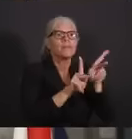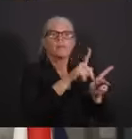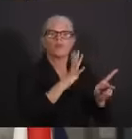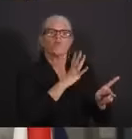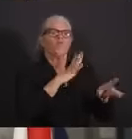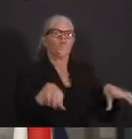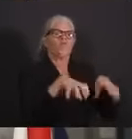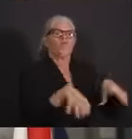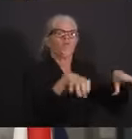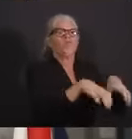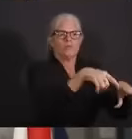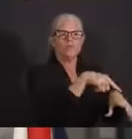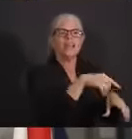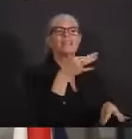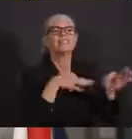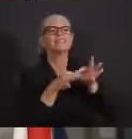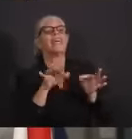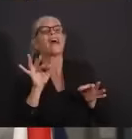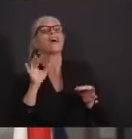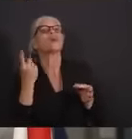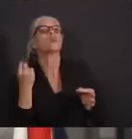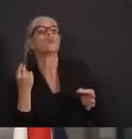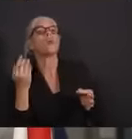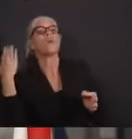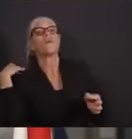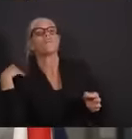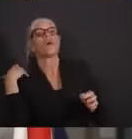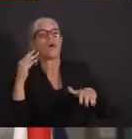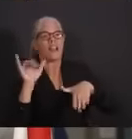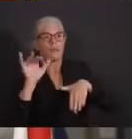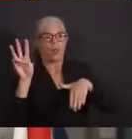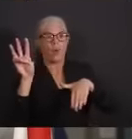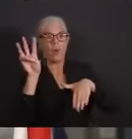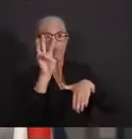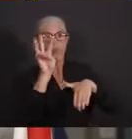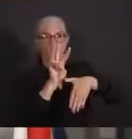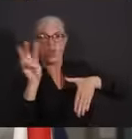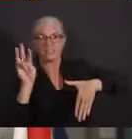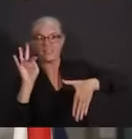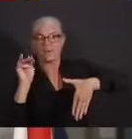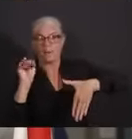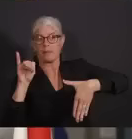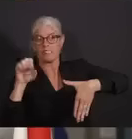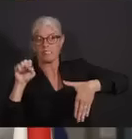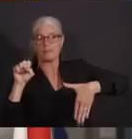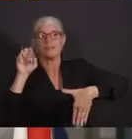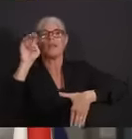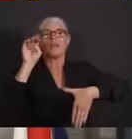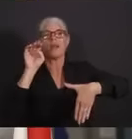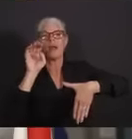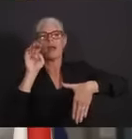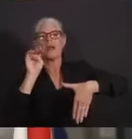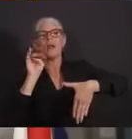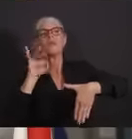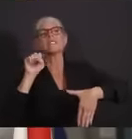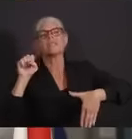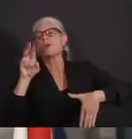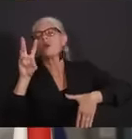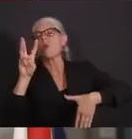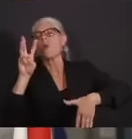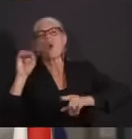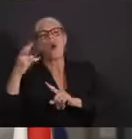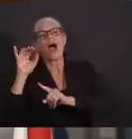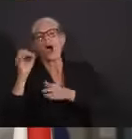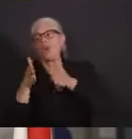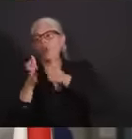again, incentivizing people from maybe west of the Mississippi, west of the Ohio River, so we're not competing against people that are in North Carolina. But again, we talked about